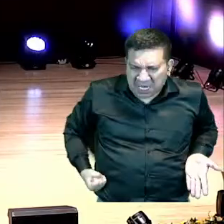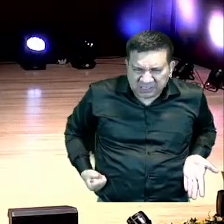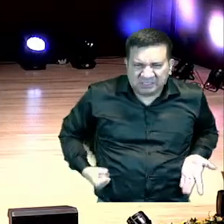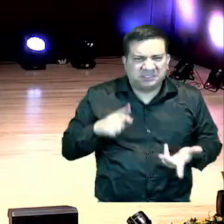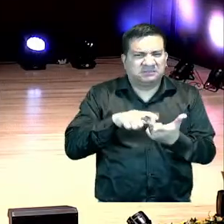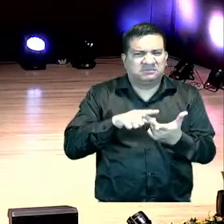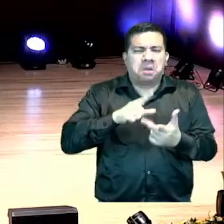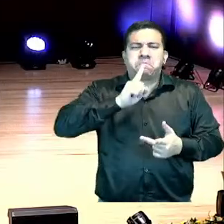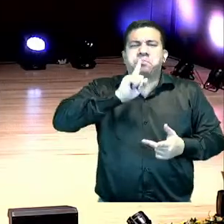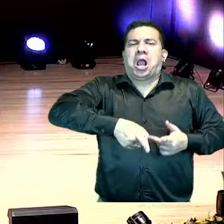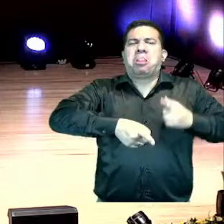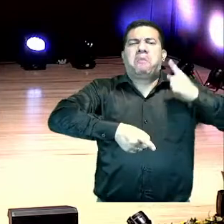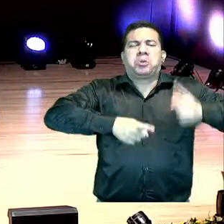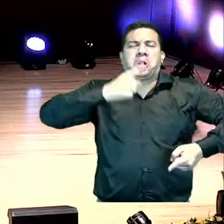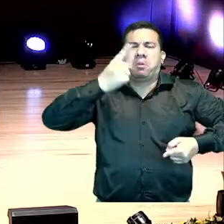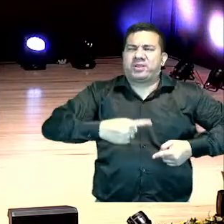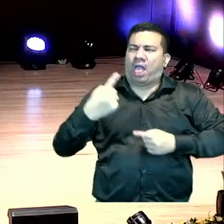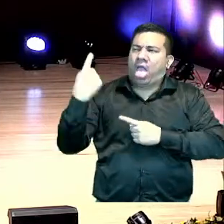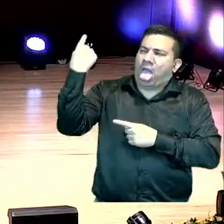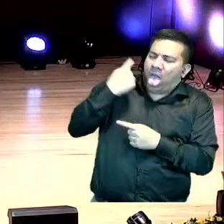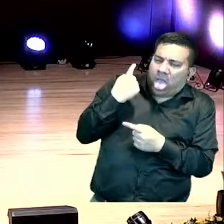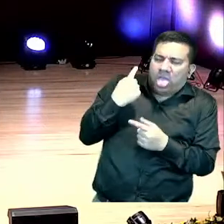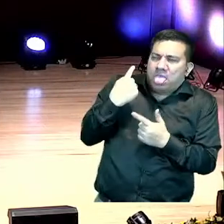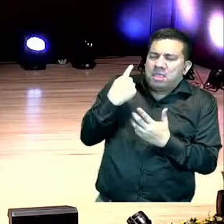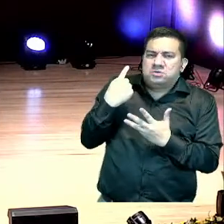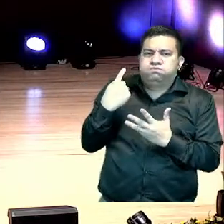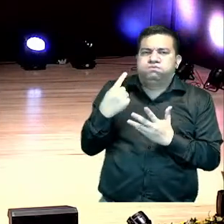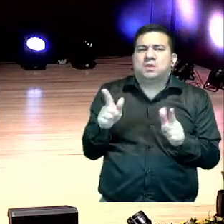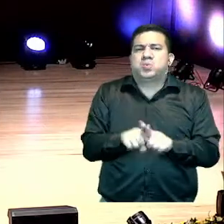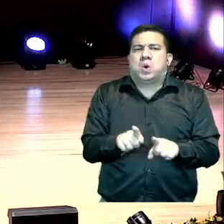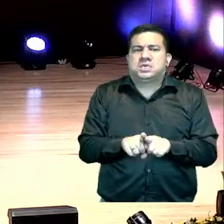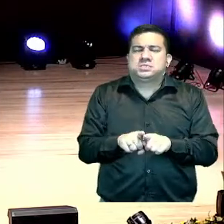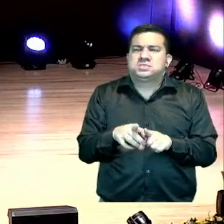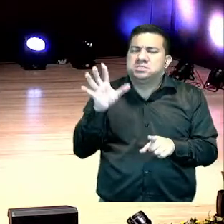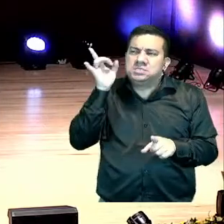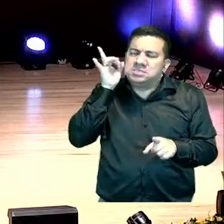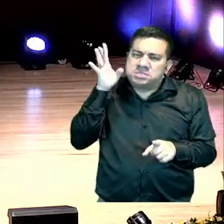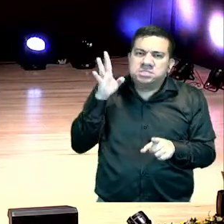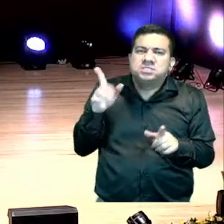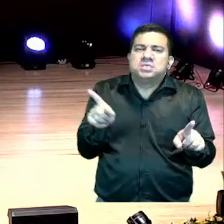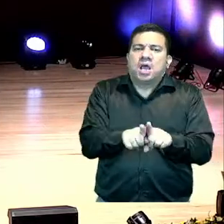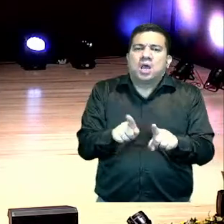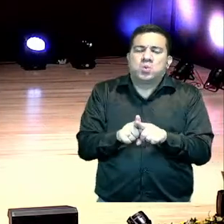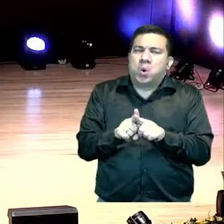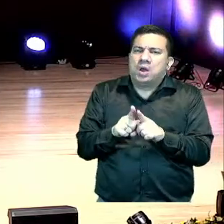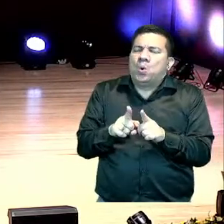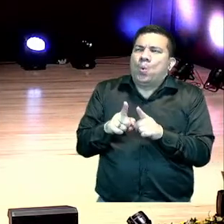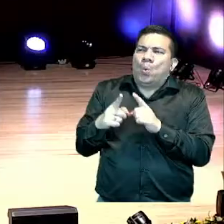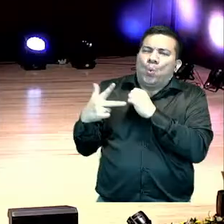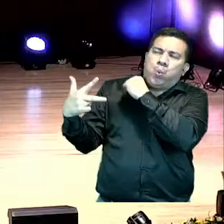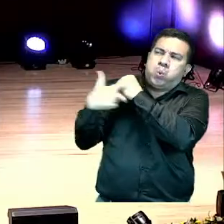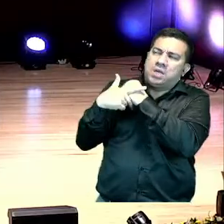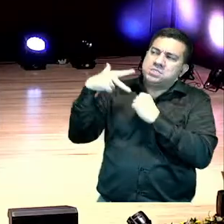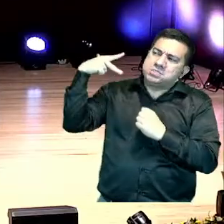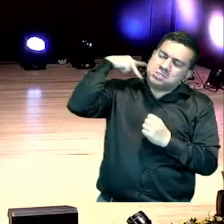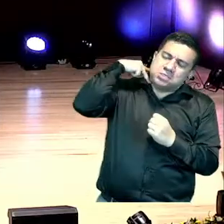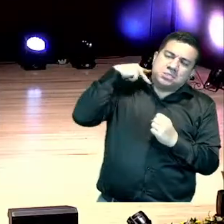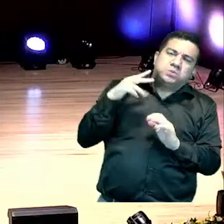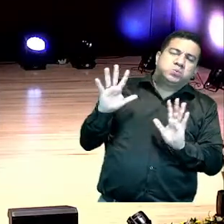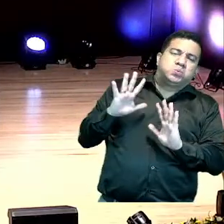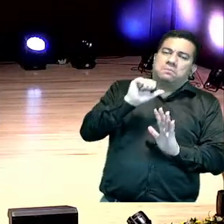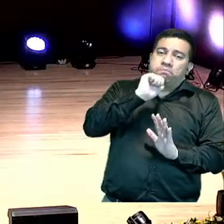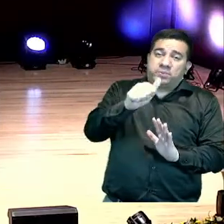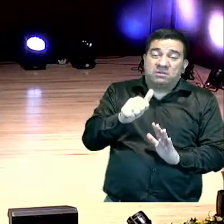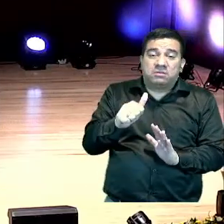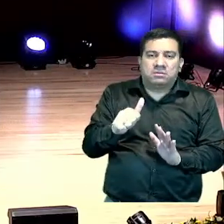chauvinism, and patriarchal society that has kept boots on our necks and not let